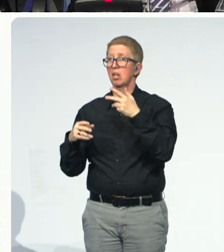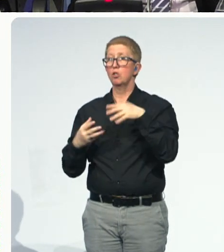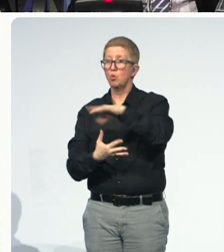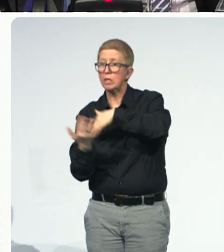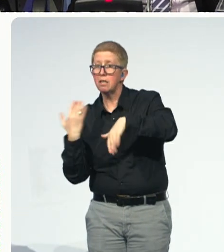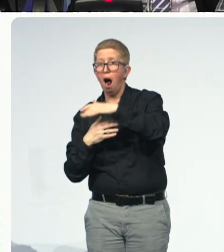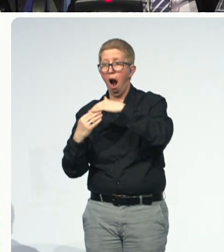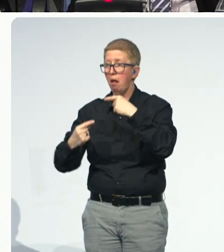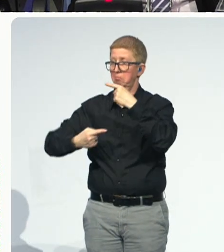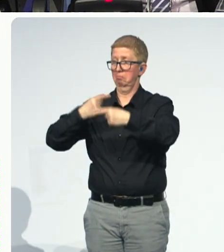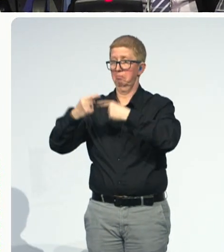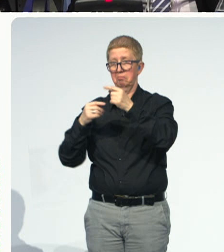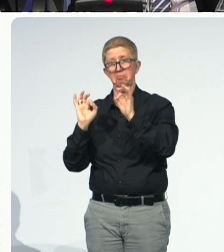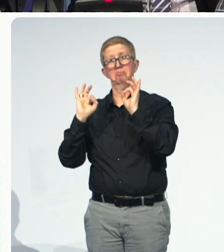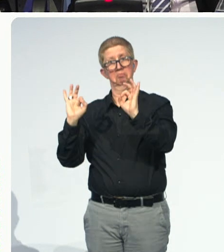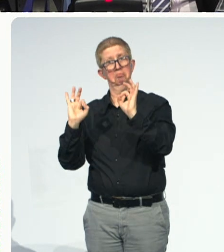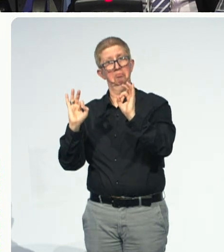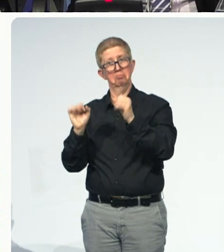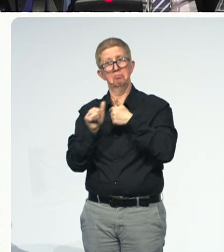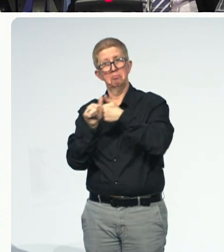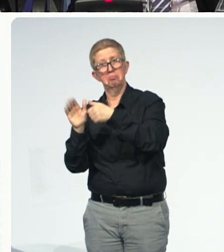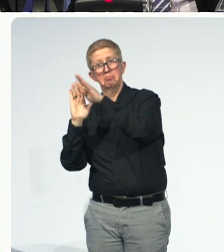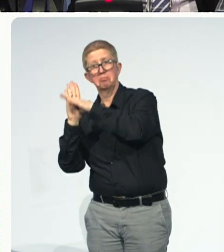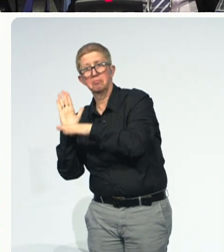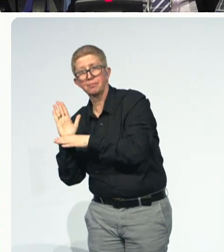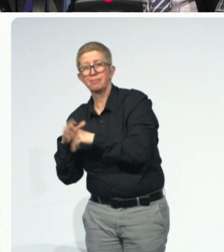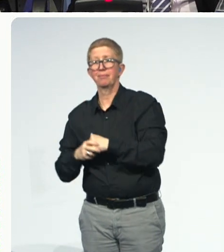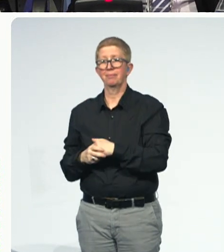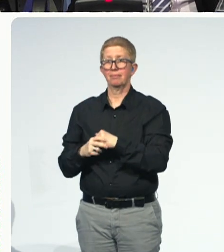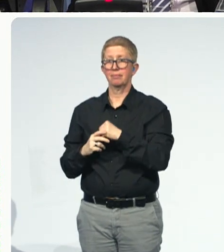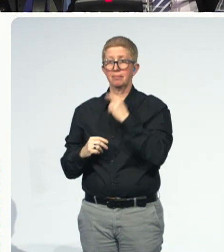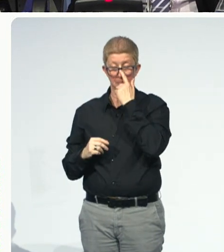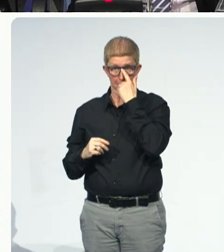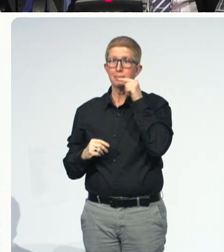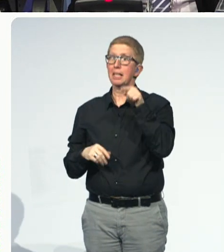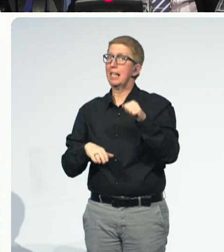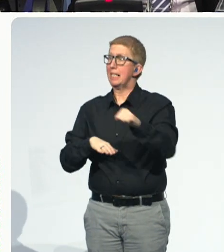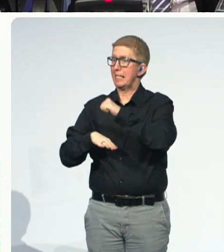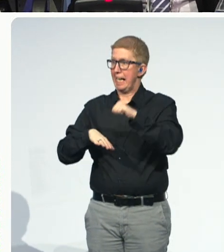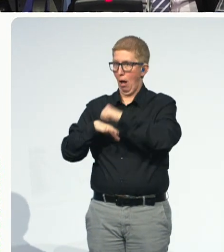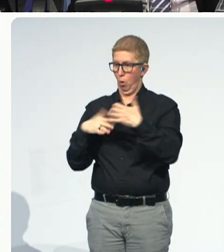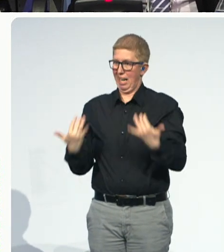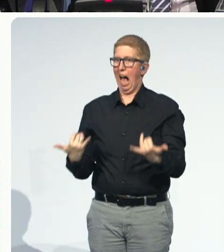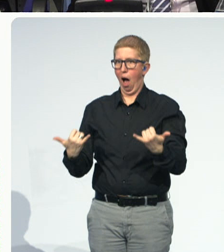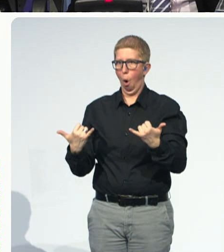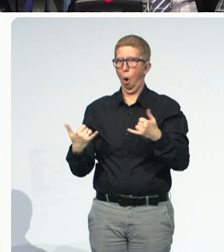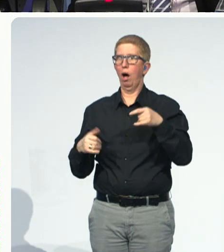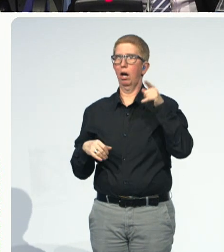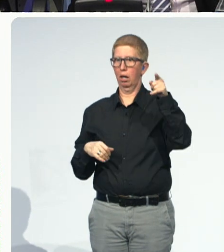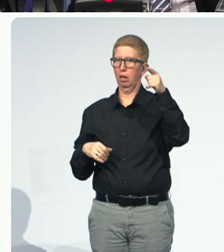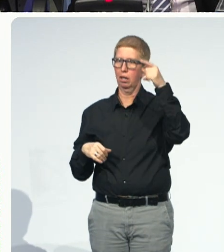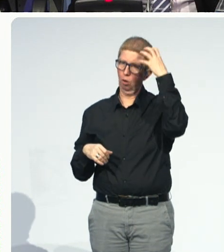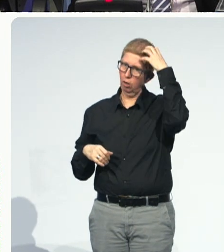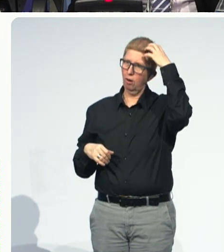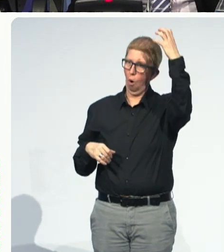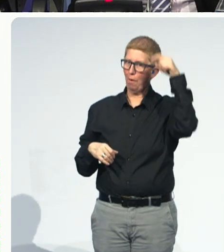support in Singapore to establish the program, and formal recognition to the Quzhou program, which was awarded as